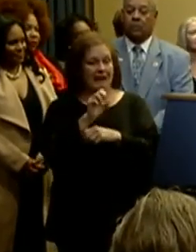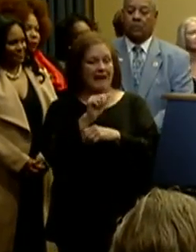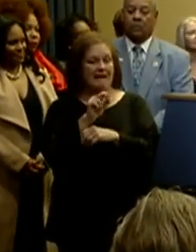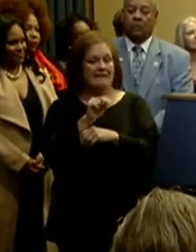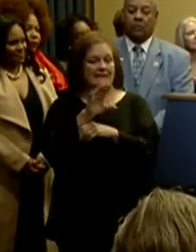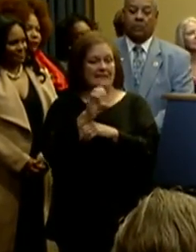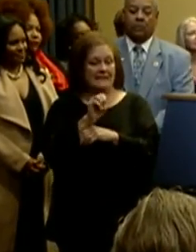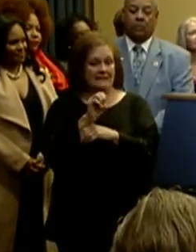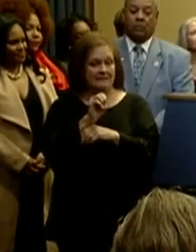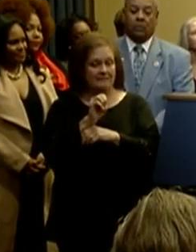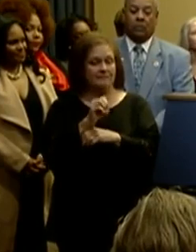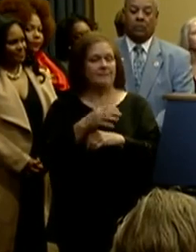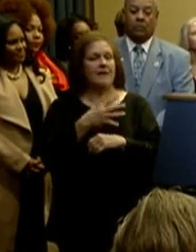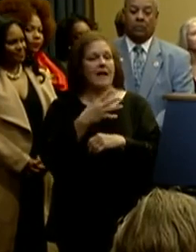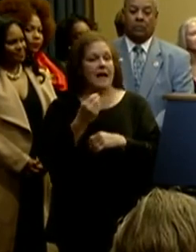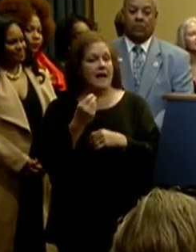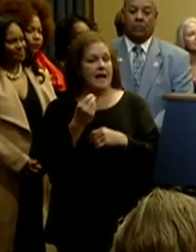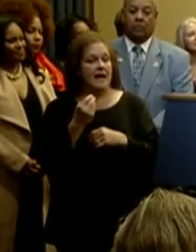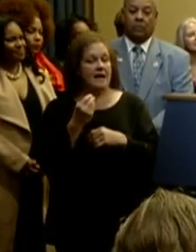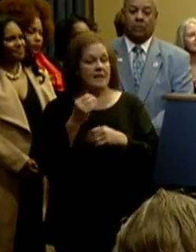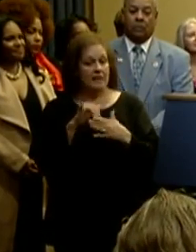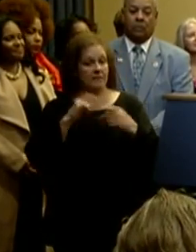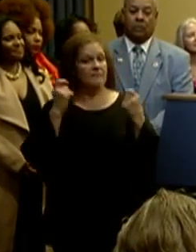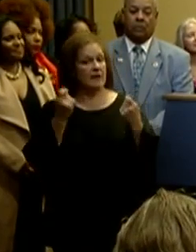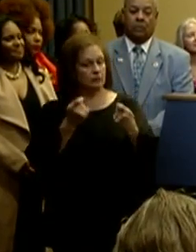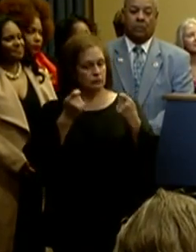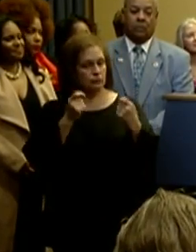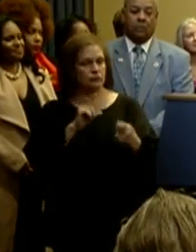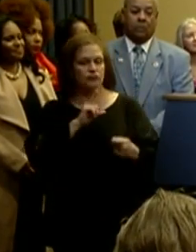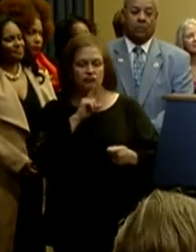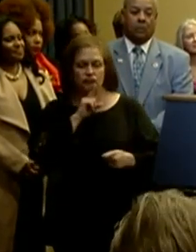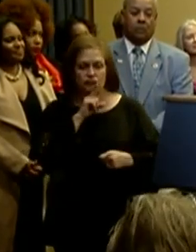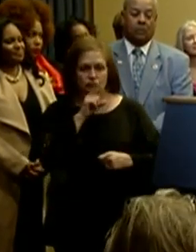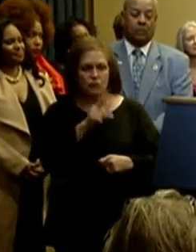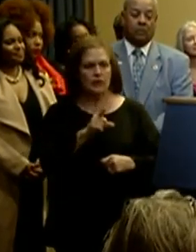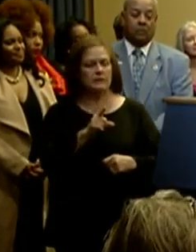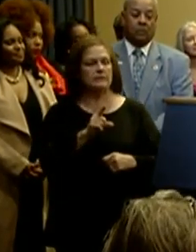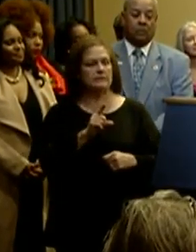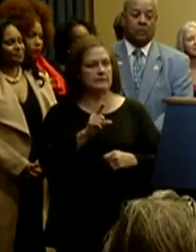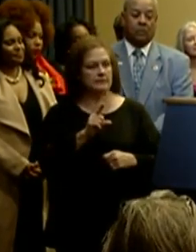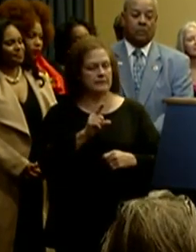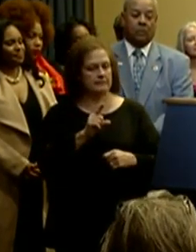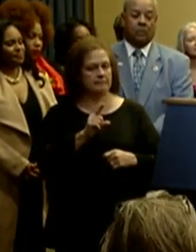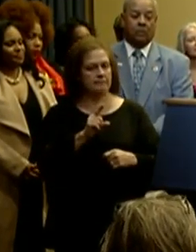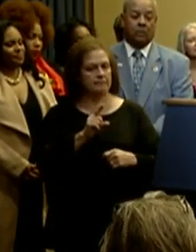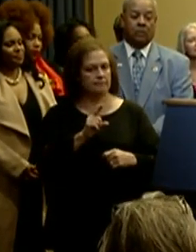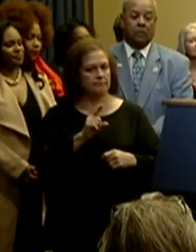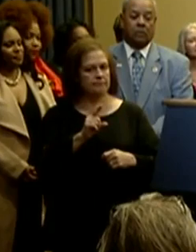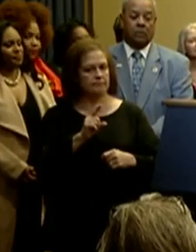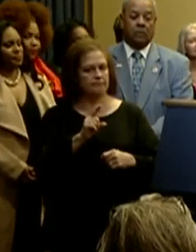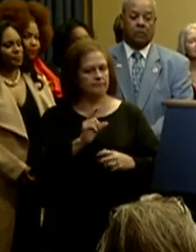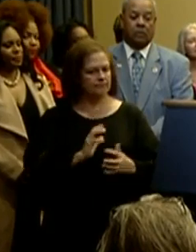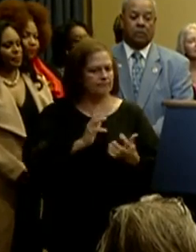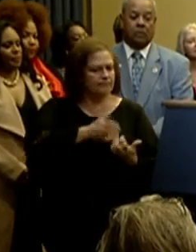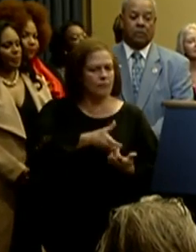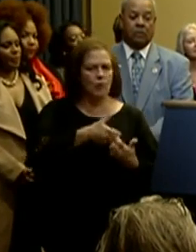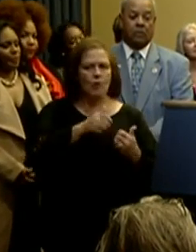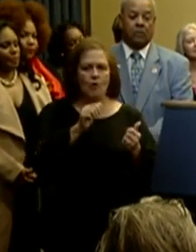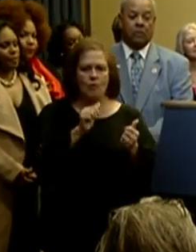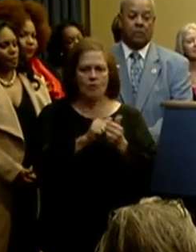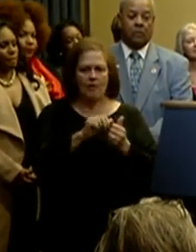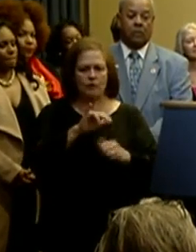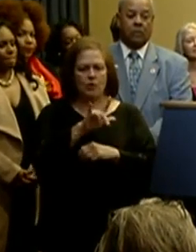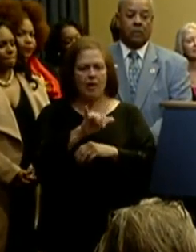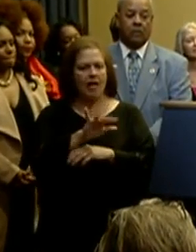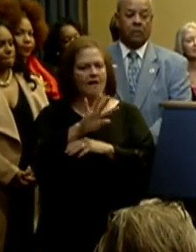Fest. And over those years, the festival truly has become part of the fabric of how we celebrate the 4th of